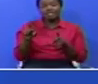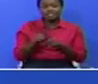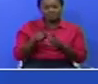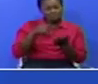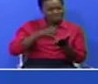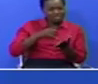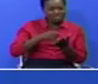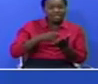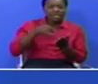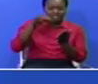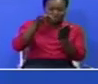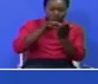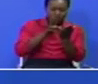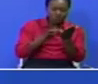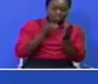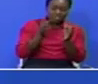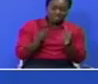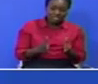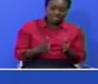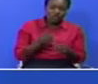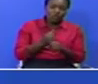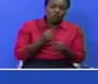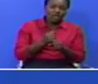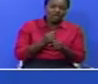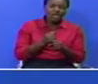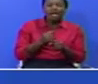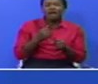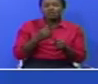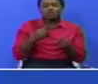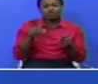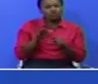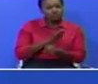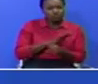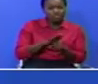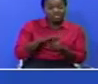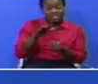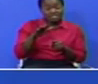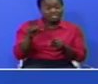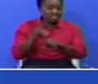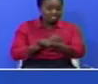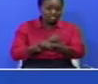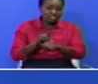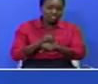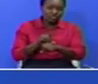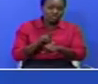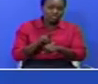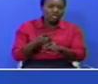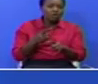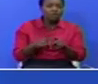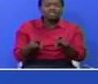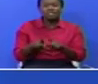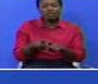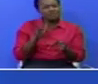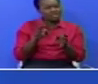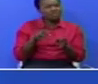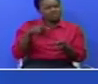auditor's work to conduct some of the audit queries, but he really did not highlight if he was the one who had requested for the transfer of